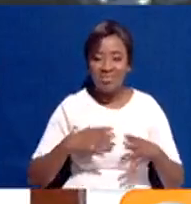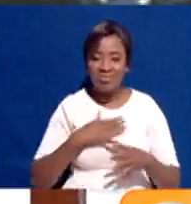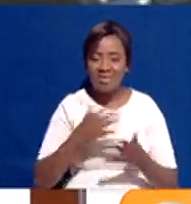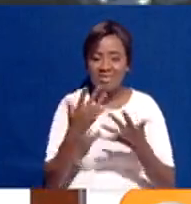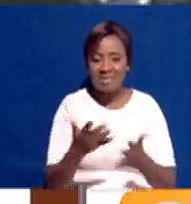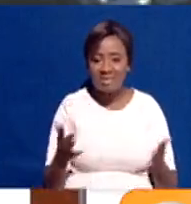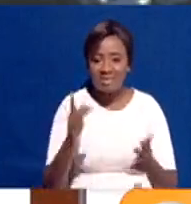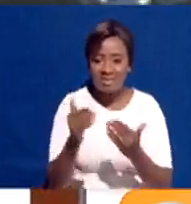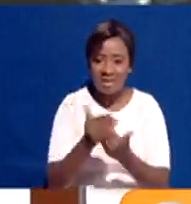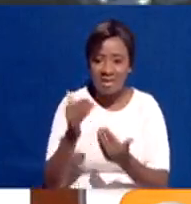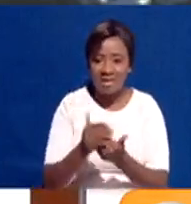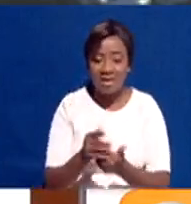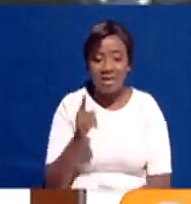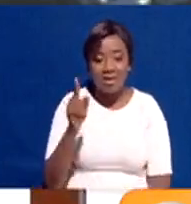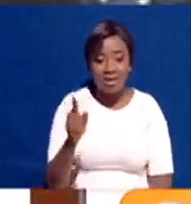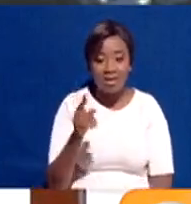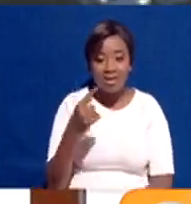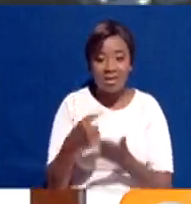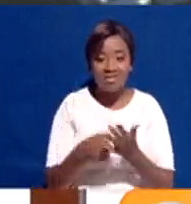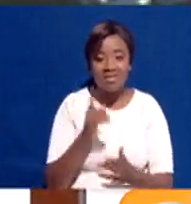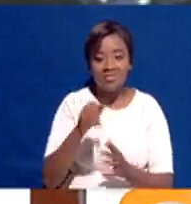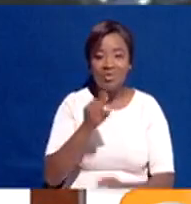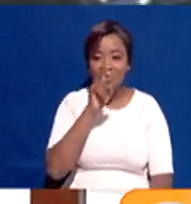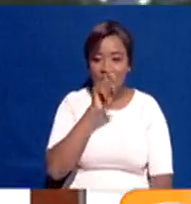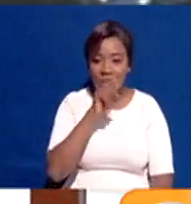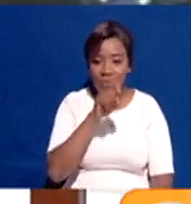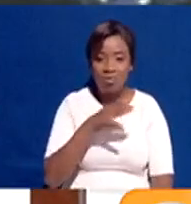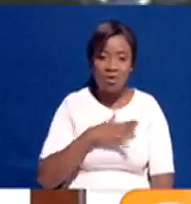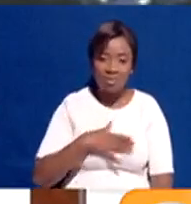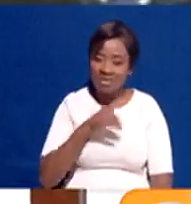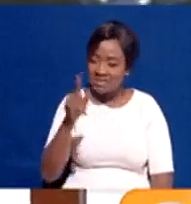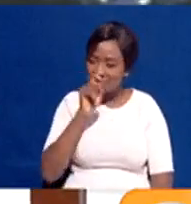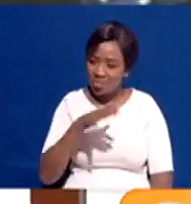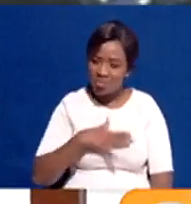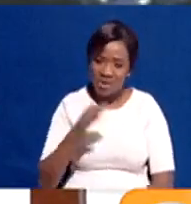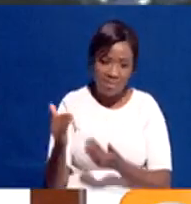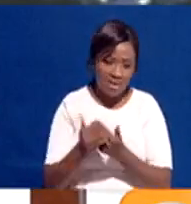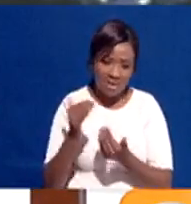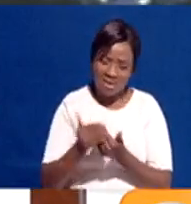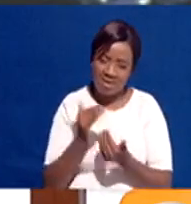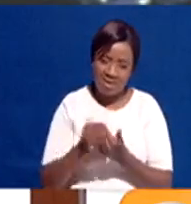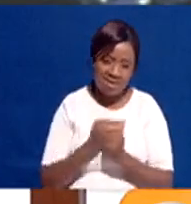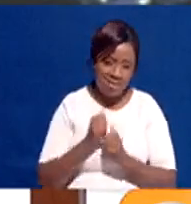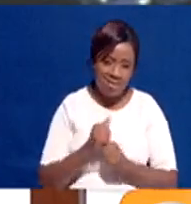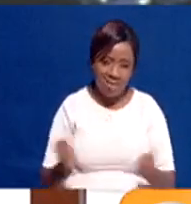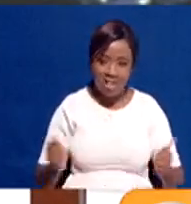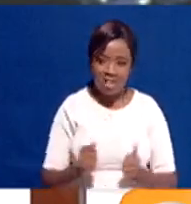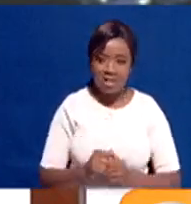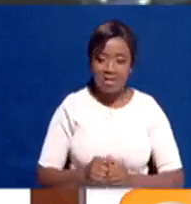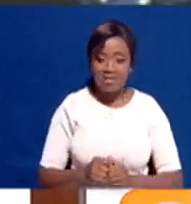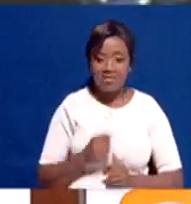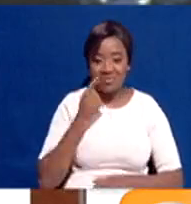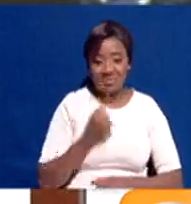properties. And the only property she was talking about was one chicken. She said, please tie my chicken, let it not roam around and be eaten by the eagles. Oh. So the